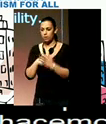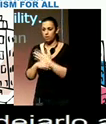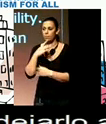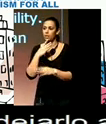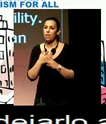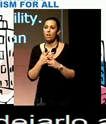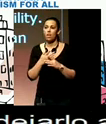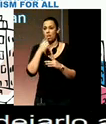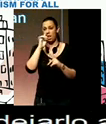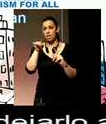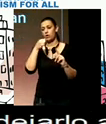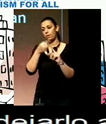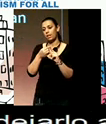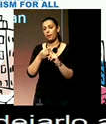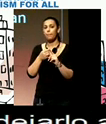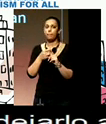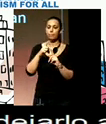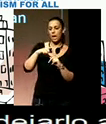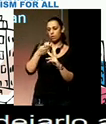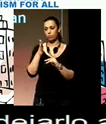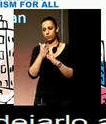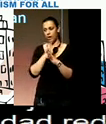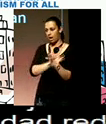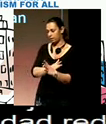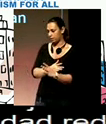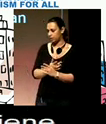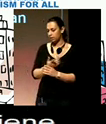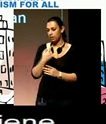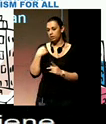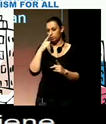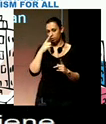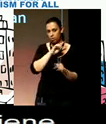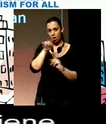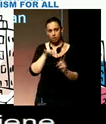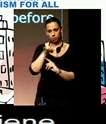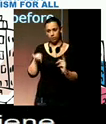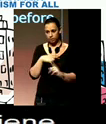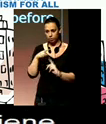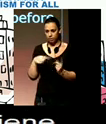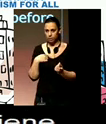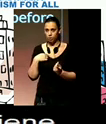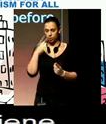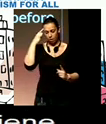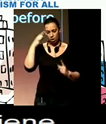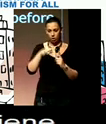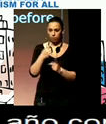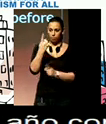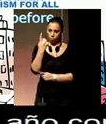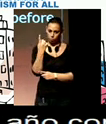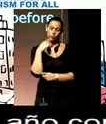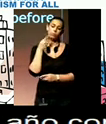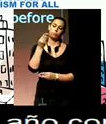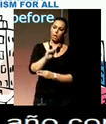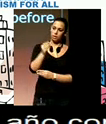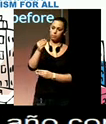order to make it accessible before May next year. Every year, with this strategic alliance